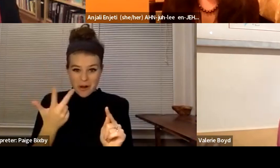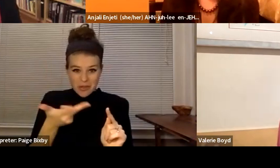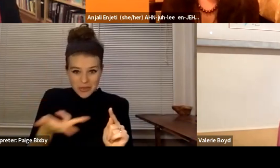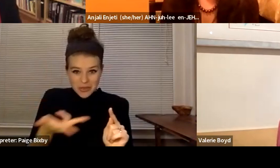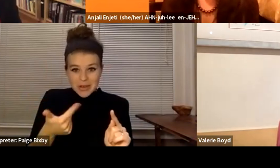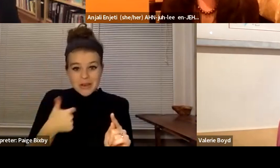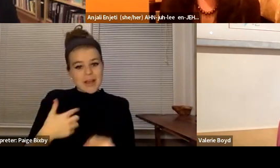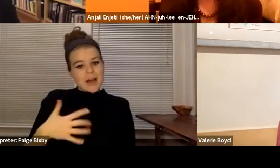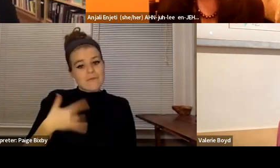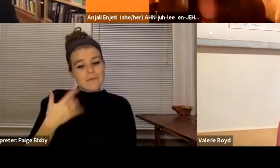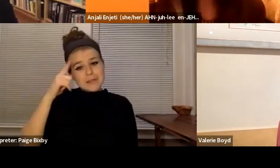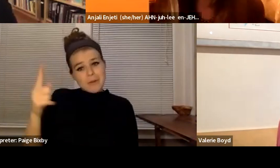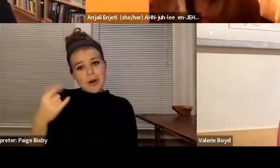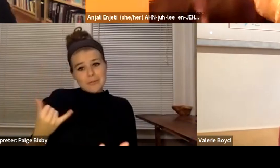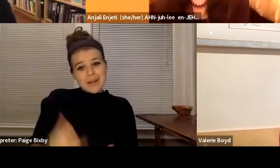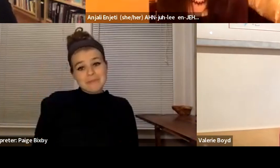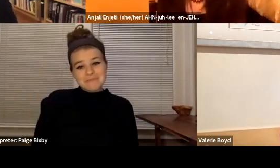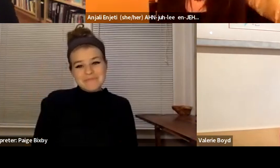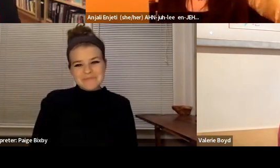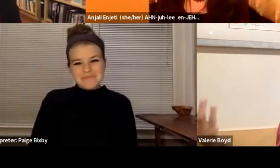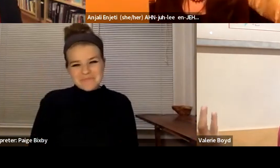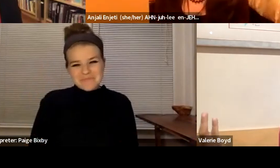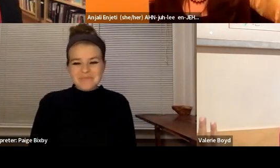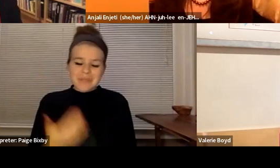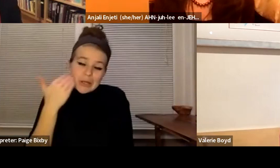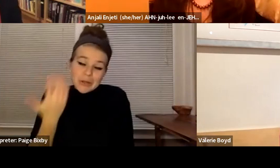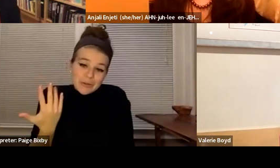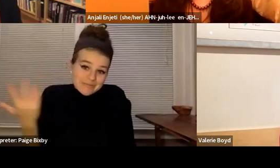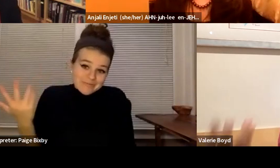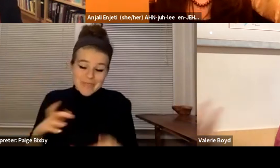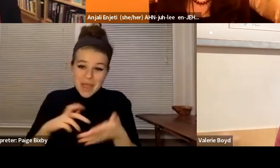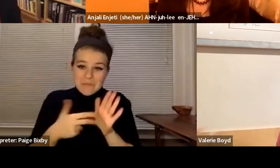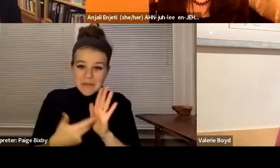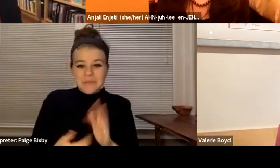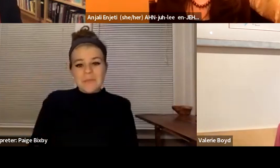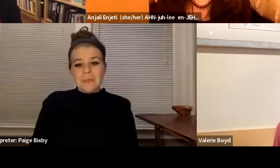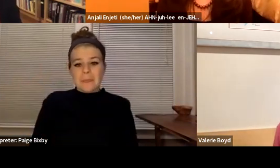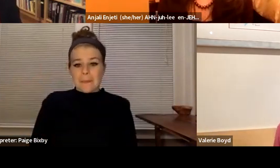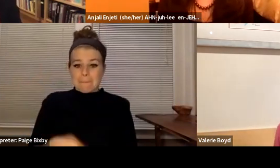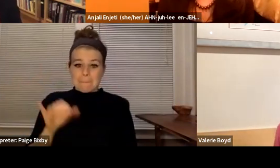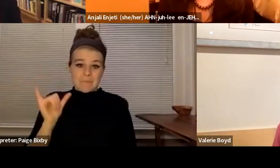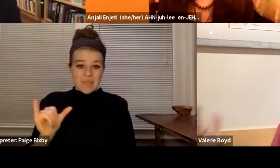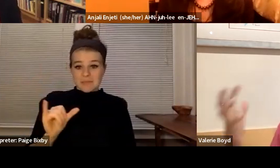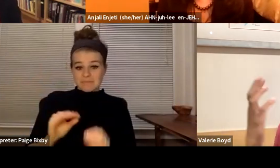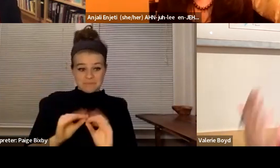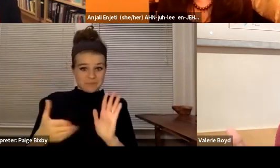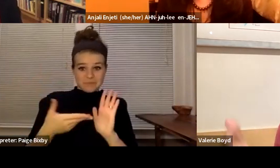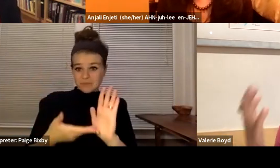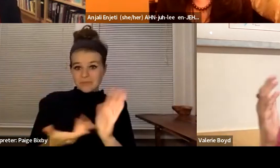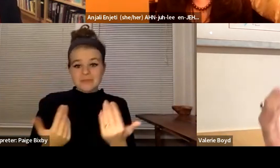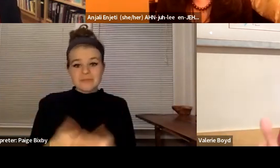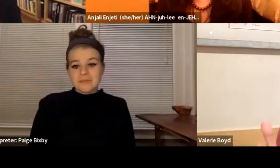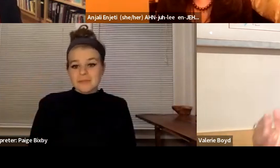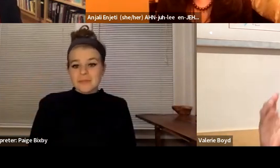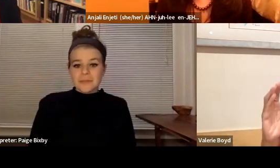feel pretty smart right now. Like, you know, I mean, this speaks for itself. And I think that speaks